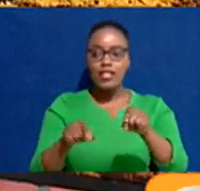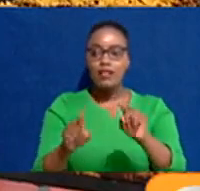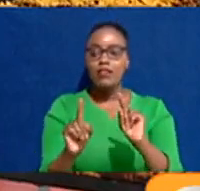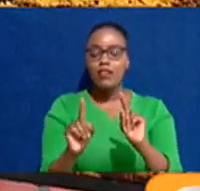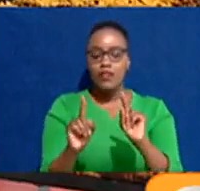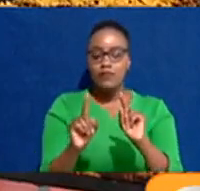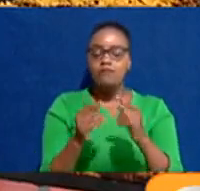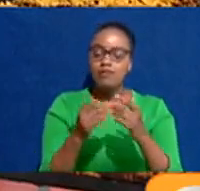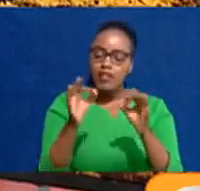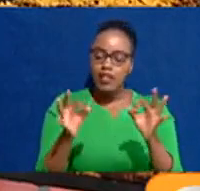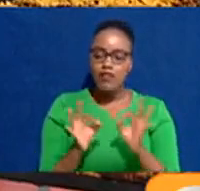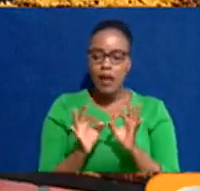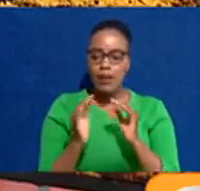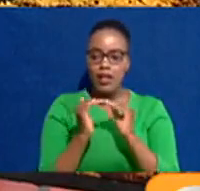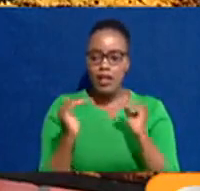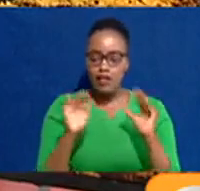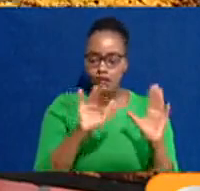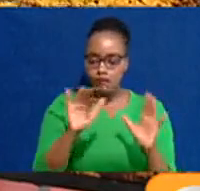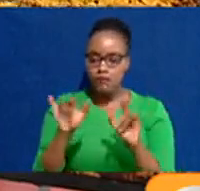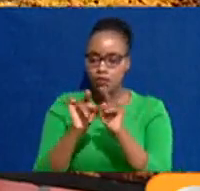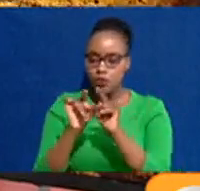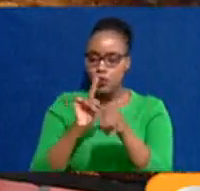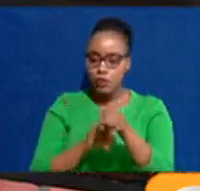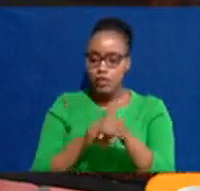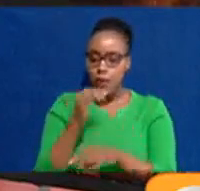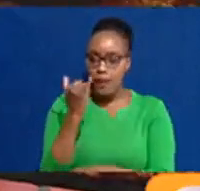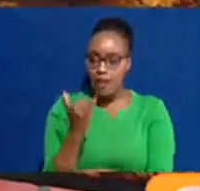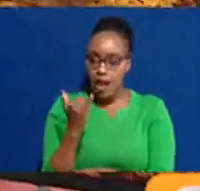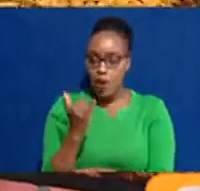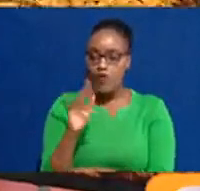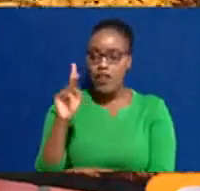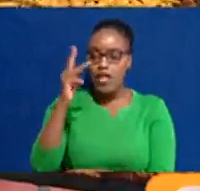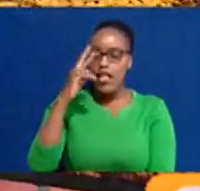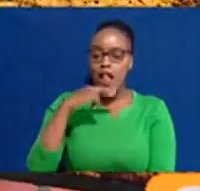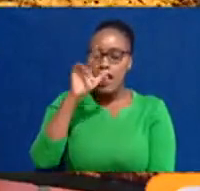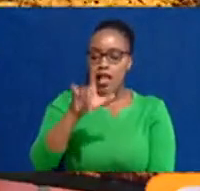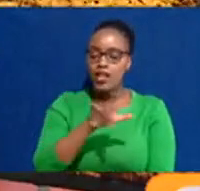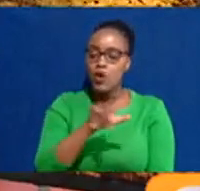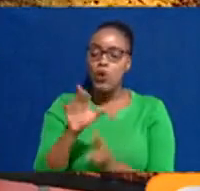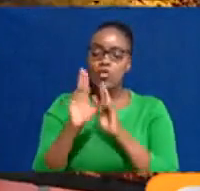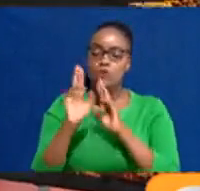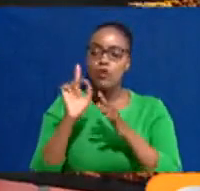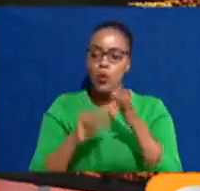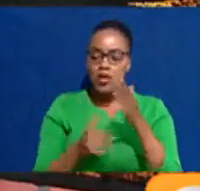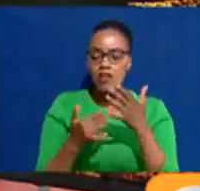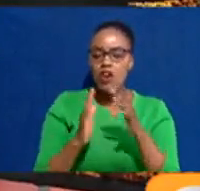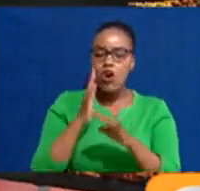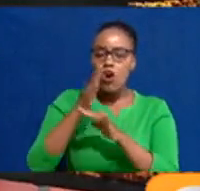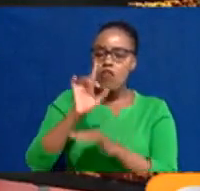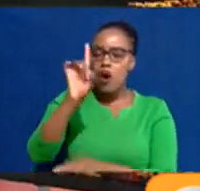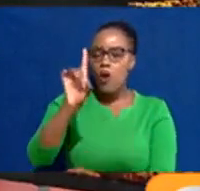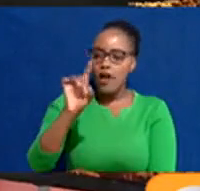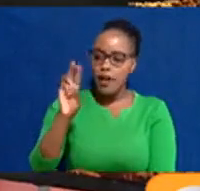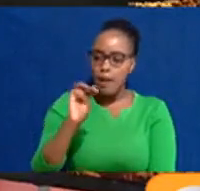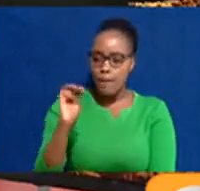at household level. Also, at this time, the Kenya Red Cross is reporting that slightly over 1